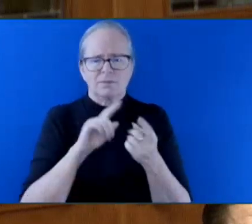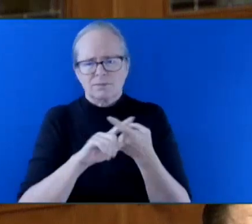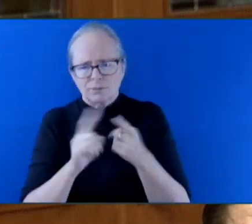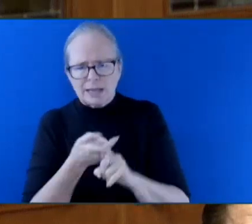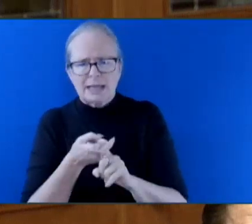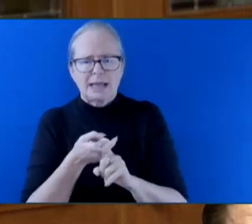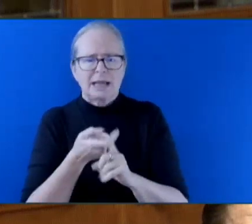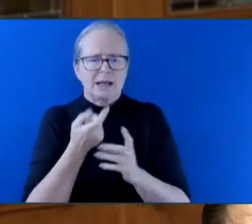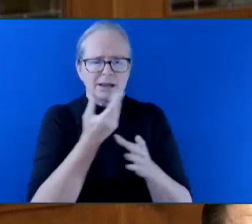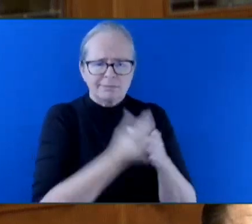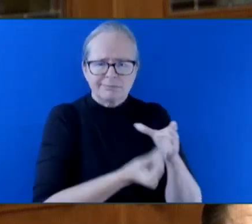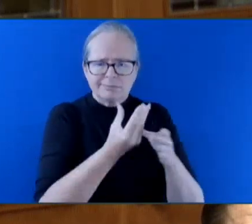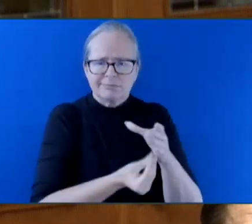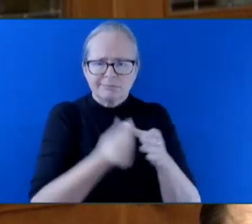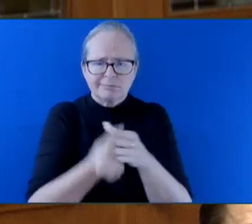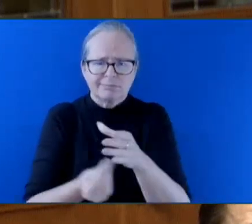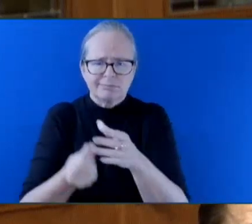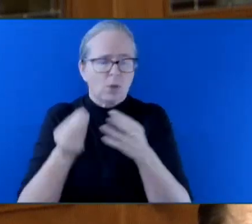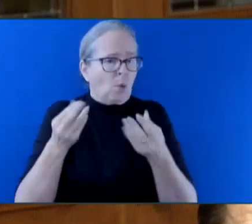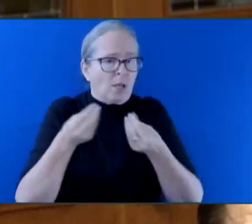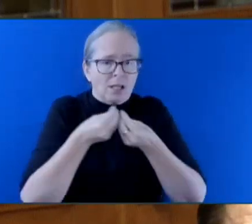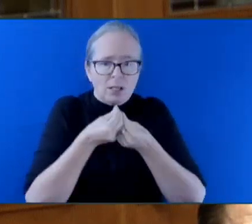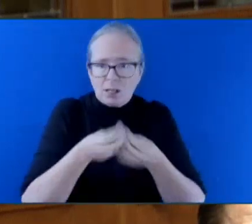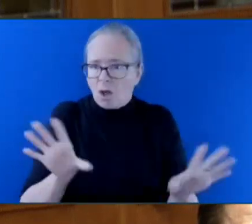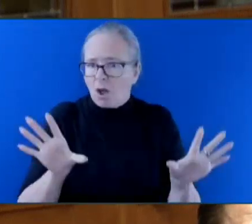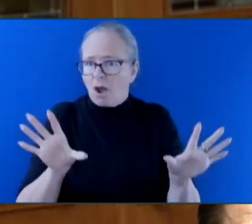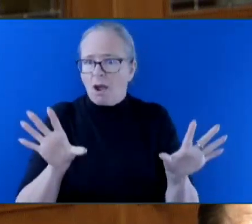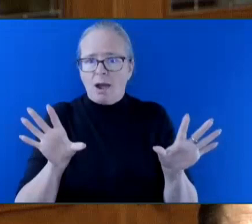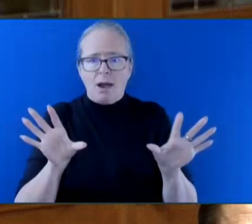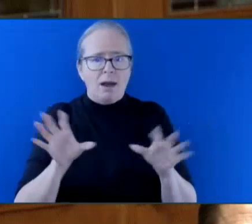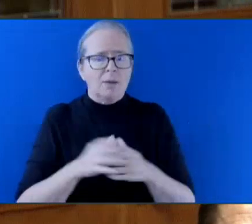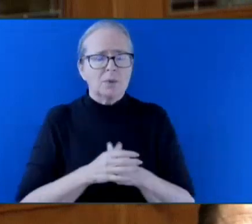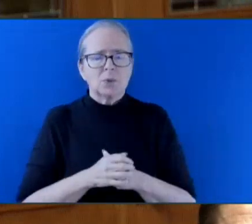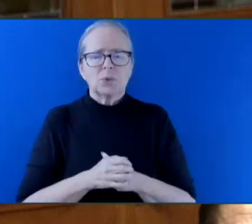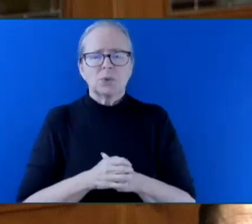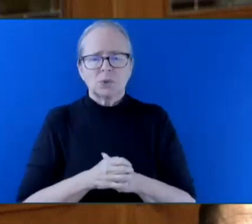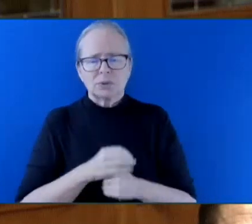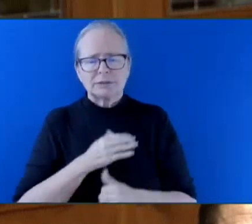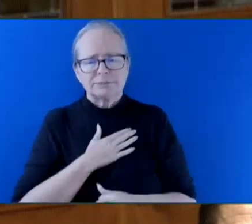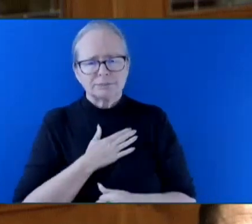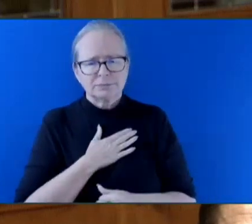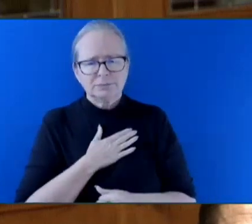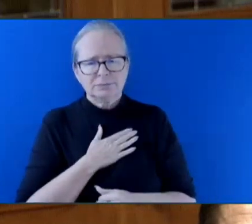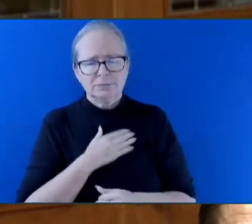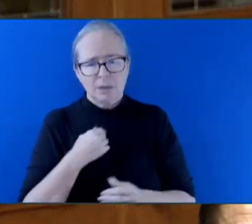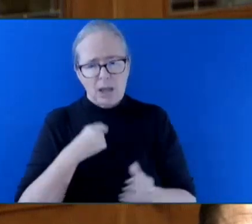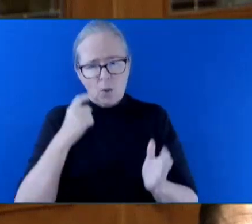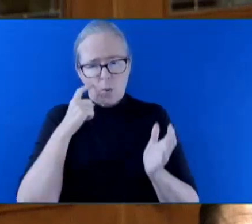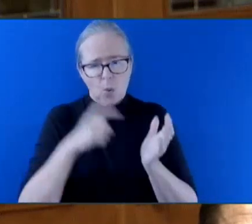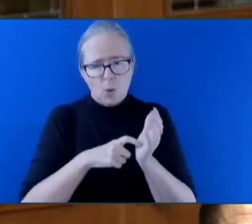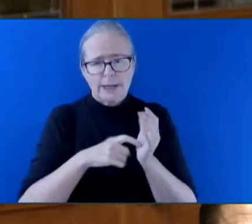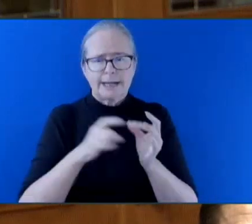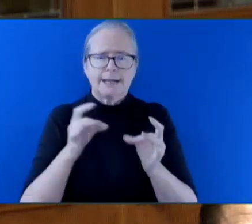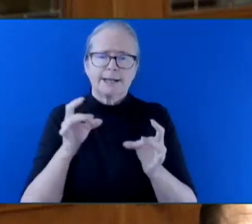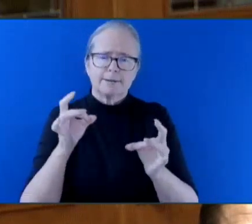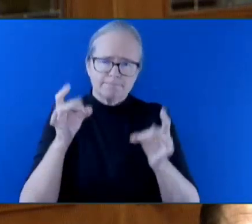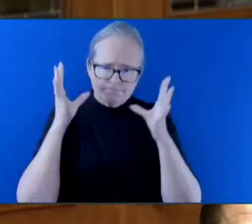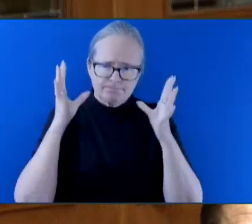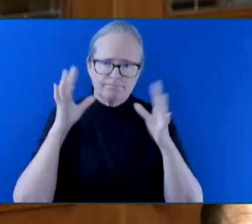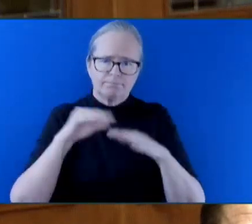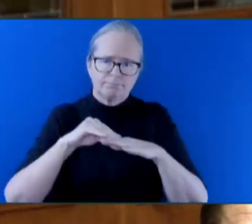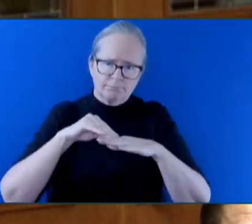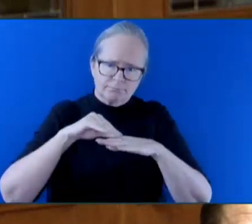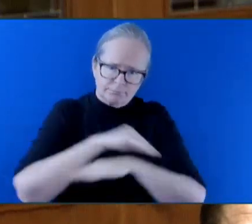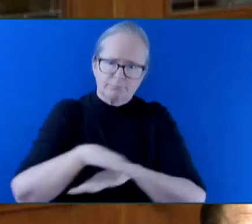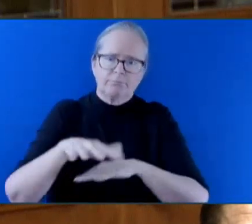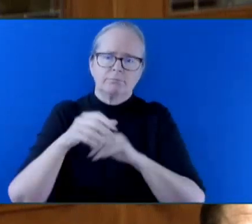event. And I acknowledge the impact that this has had and will continue to have on Jewish communities in British Columbia,